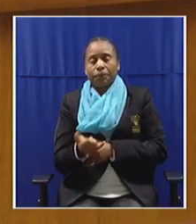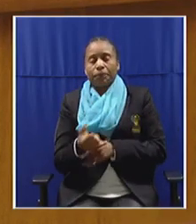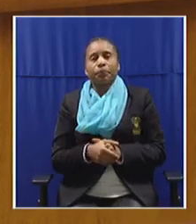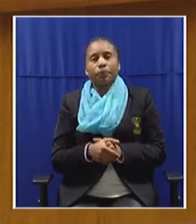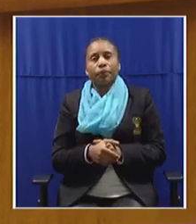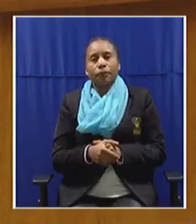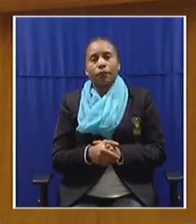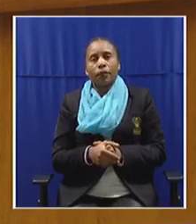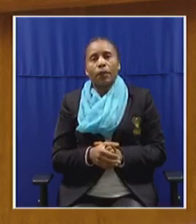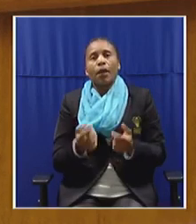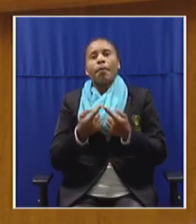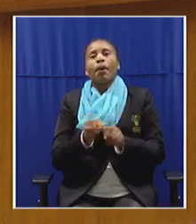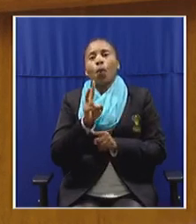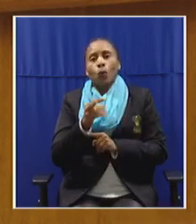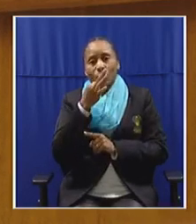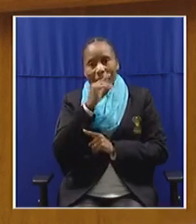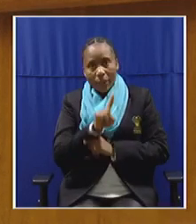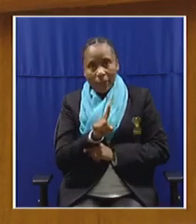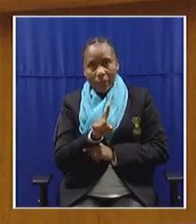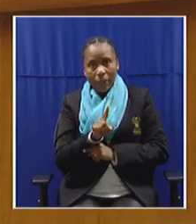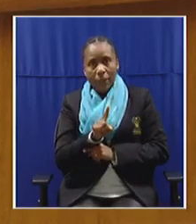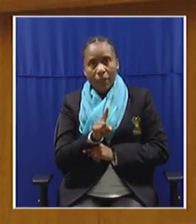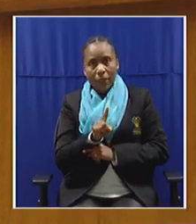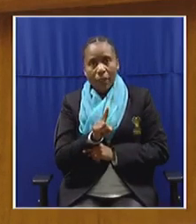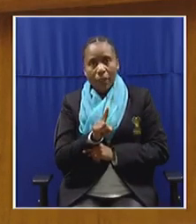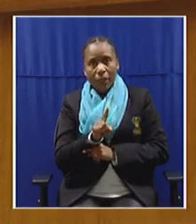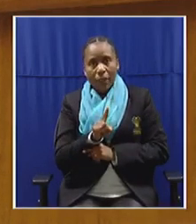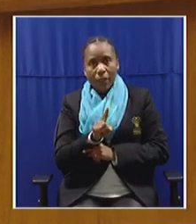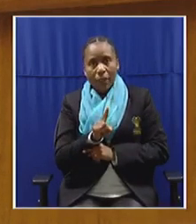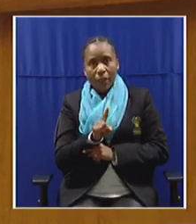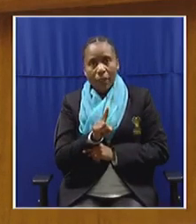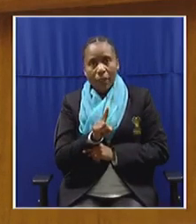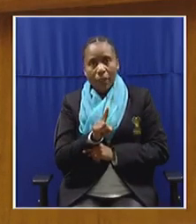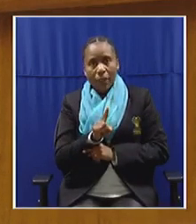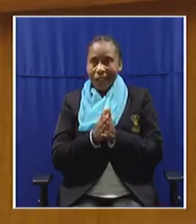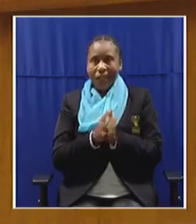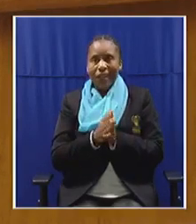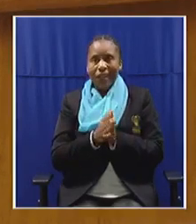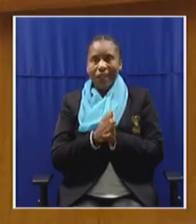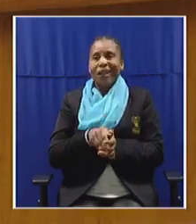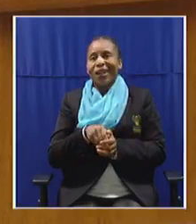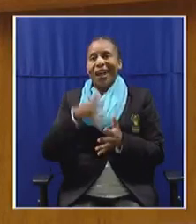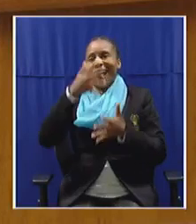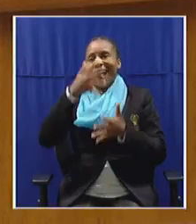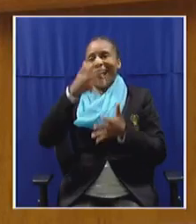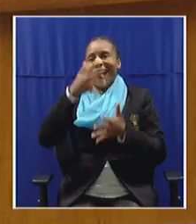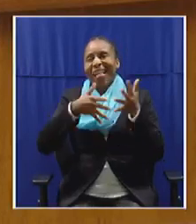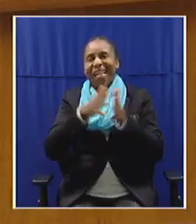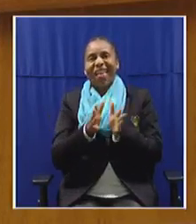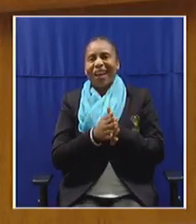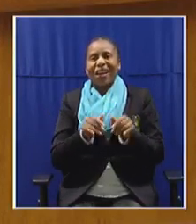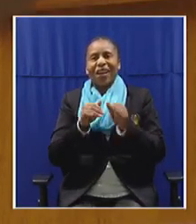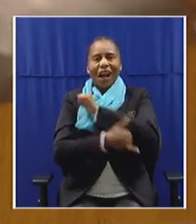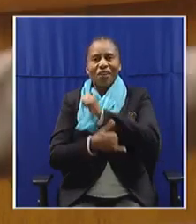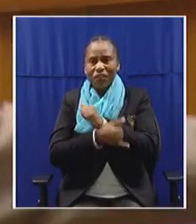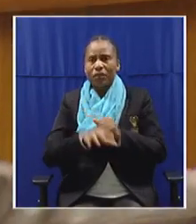But we are also saying we are not a banana republic, that you just want to go and take land from one